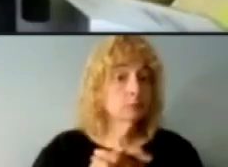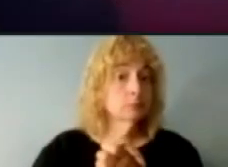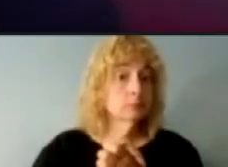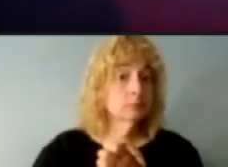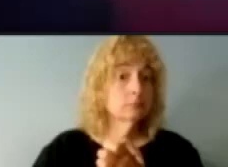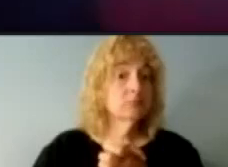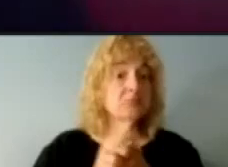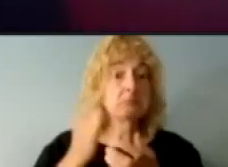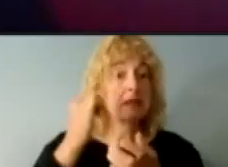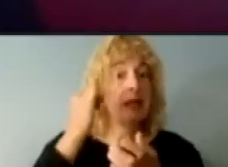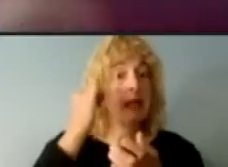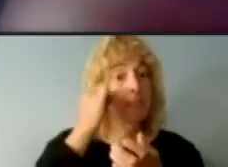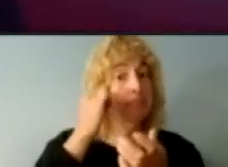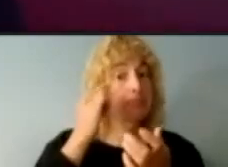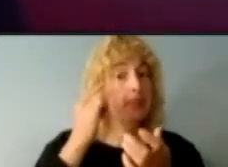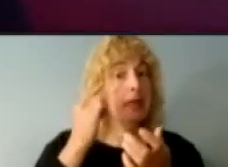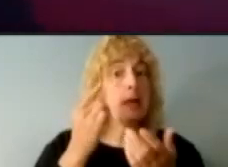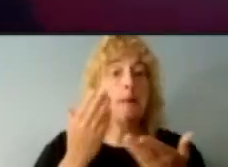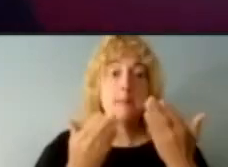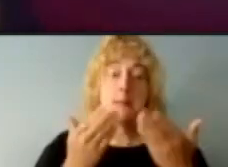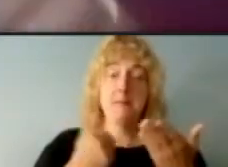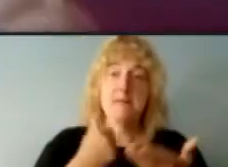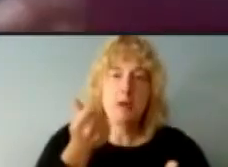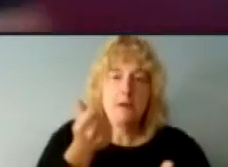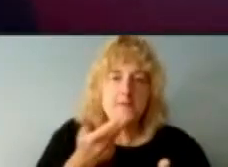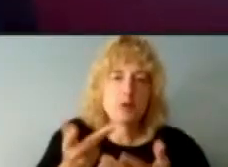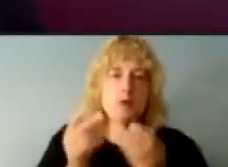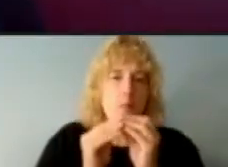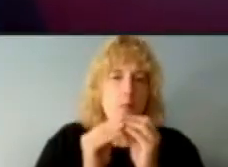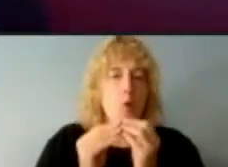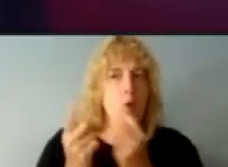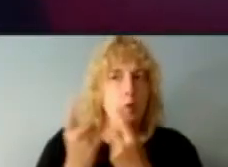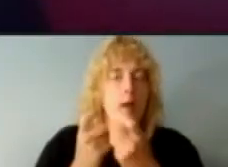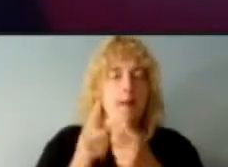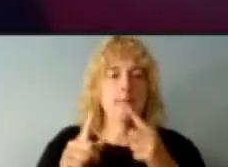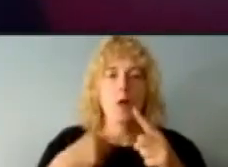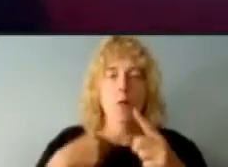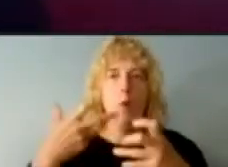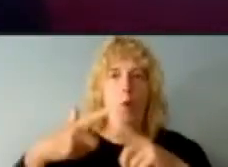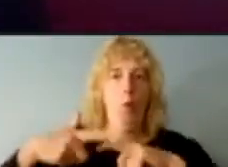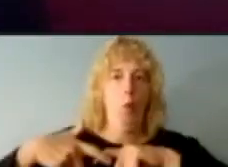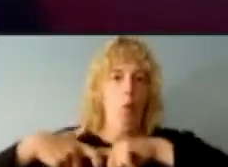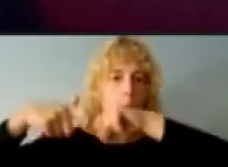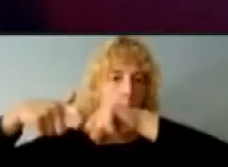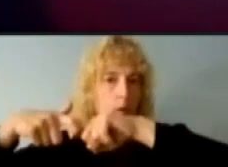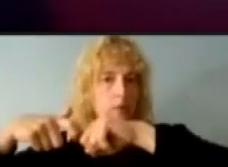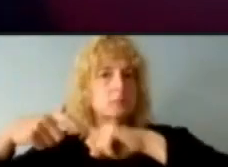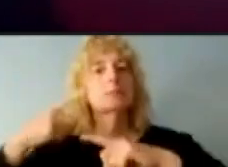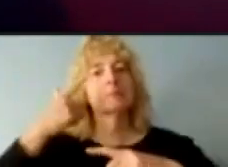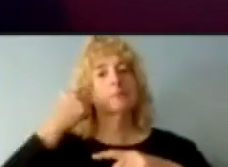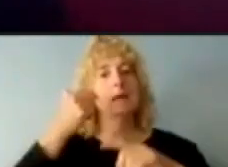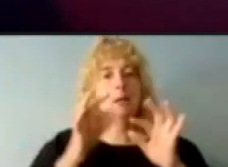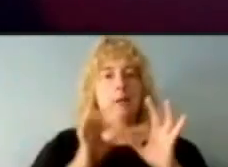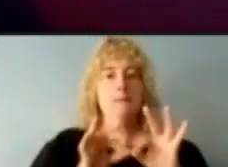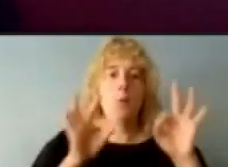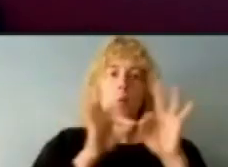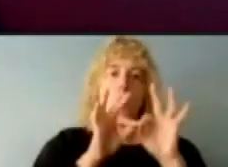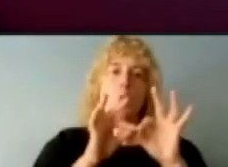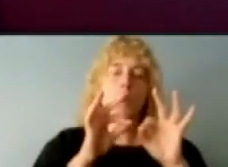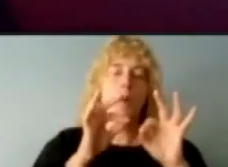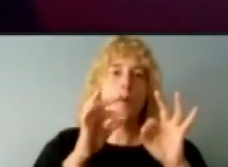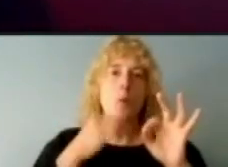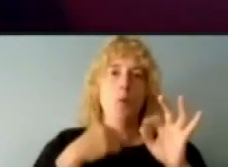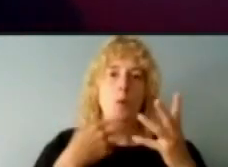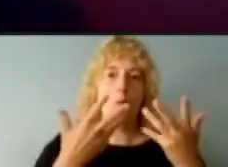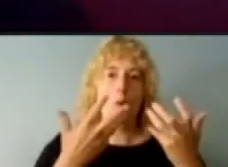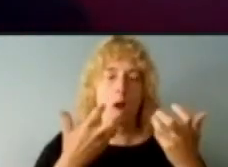I think that we may have a few more, but we want to hold because it's important for us to hear from our last speaker as well. And we're